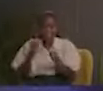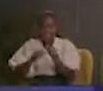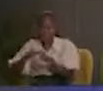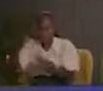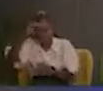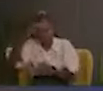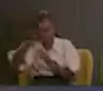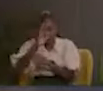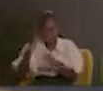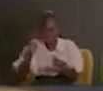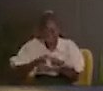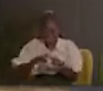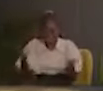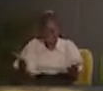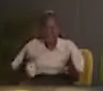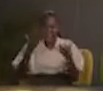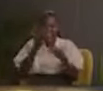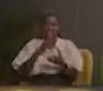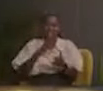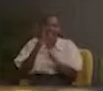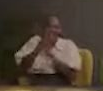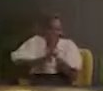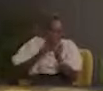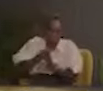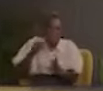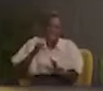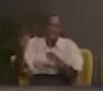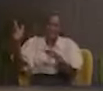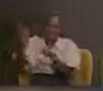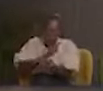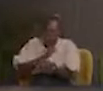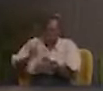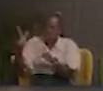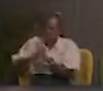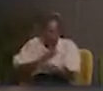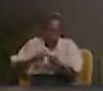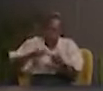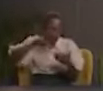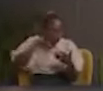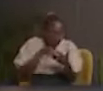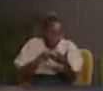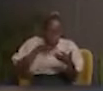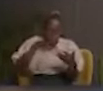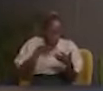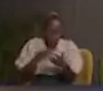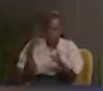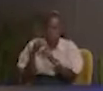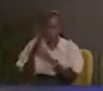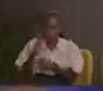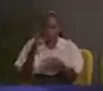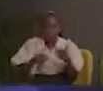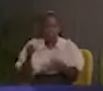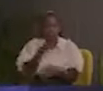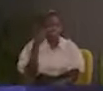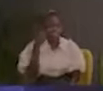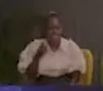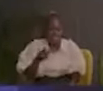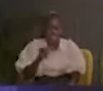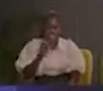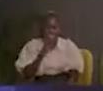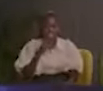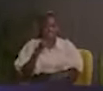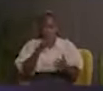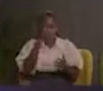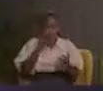seated, there are hours that have gone into the labor of the study of the word. Are we together now? What you see is a display of the grace of